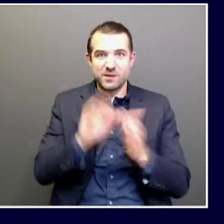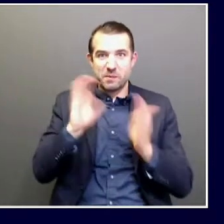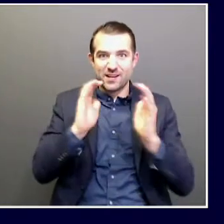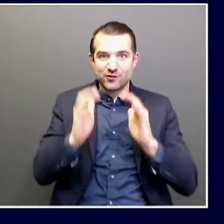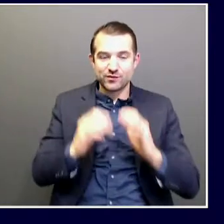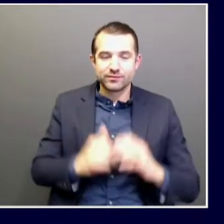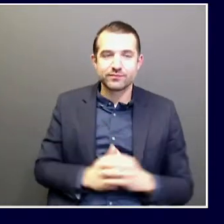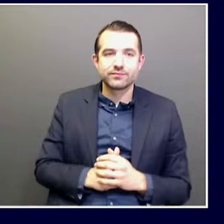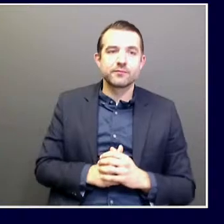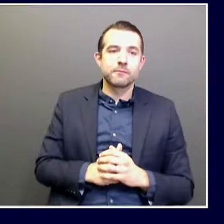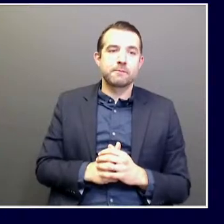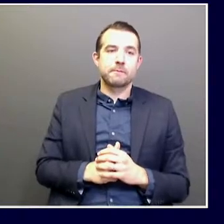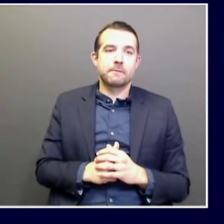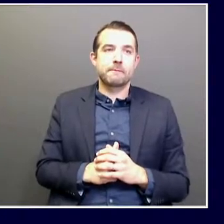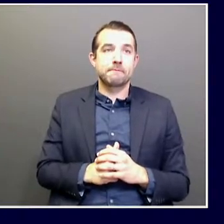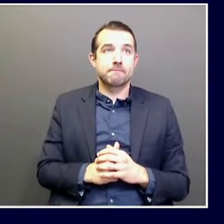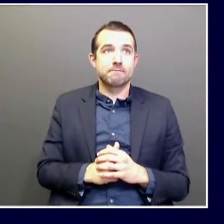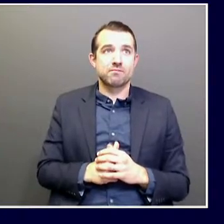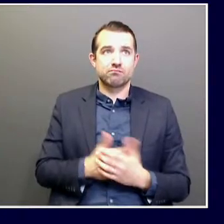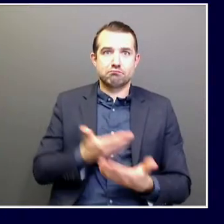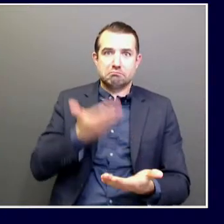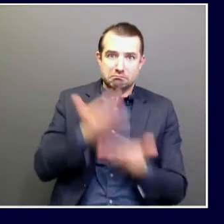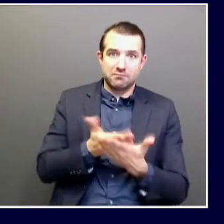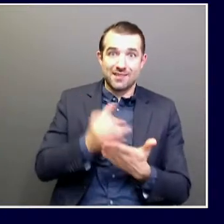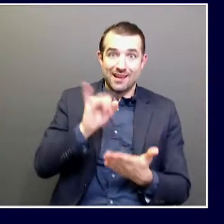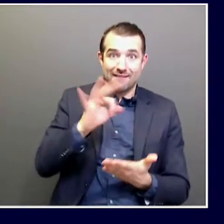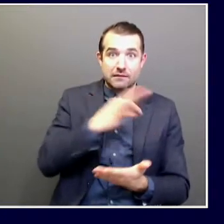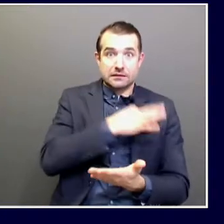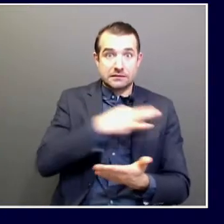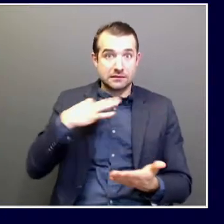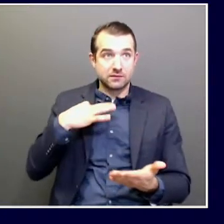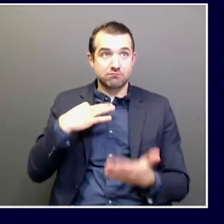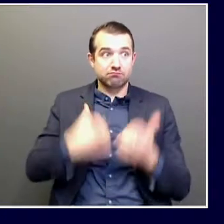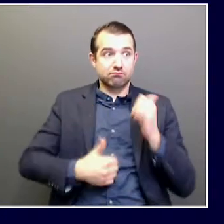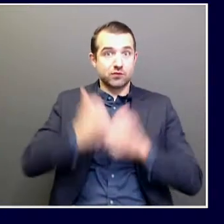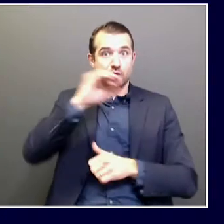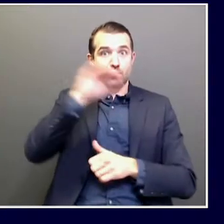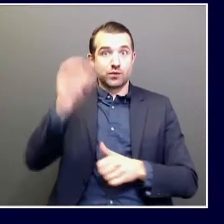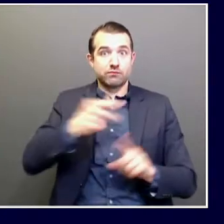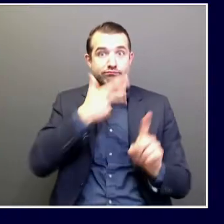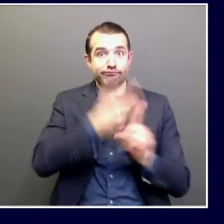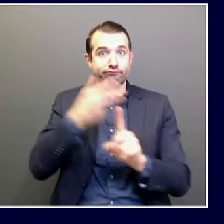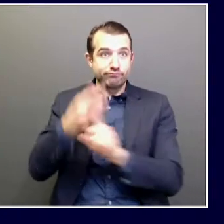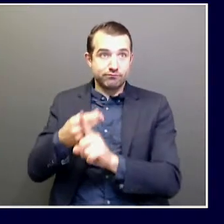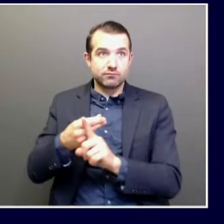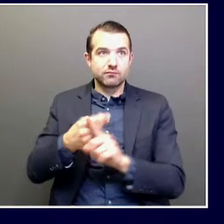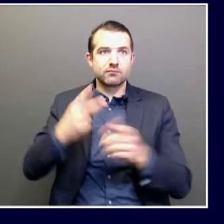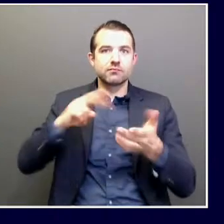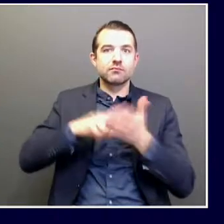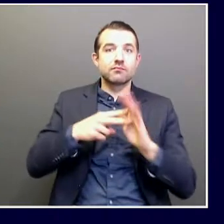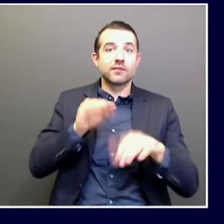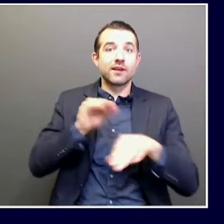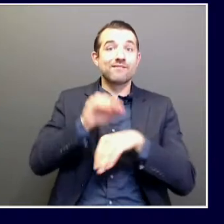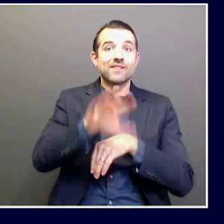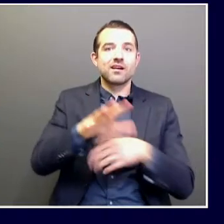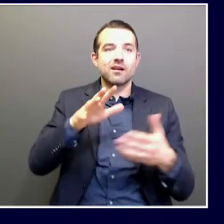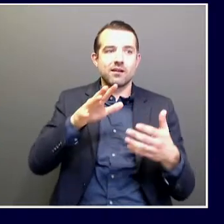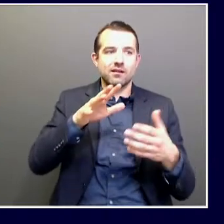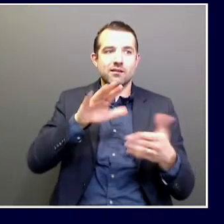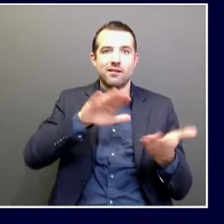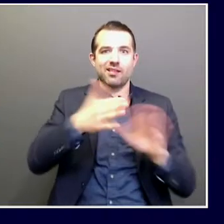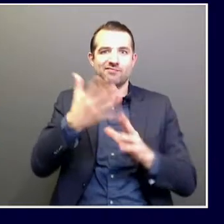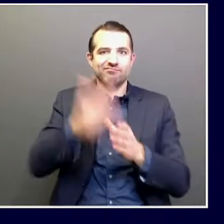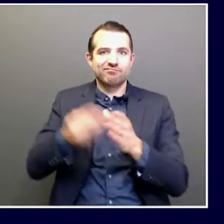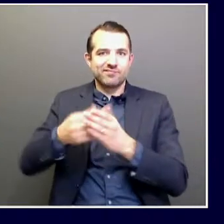highly vaccinated, the number of deaths in nursing homes is lower. It makes a difference. Sometimes it's hard to see it, the prevented